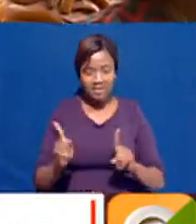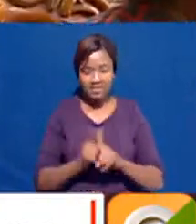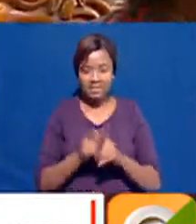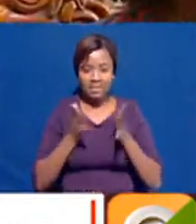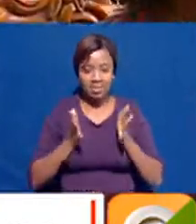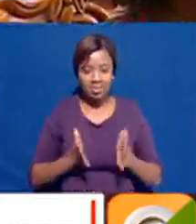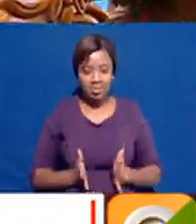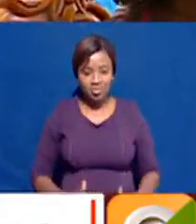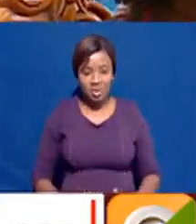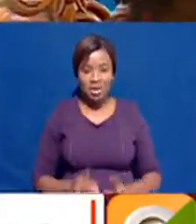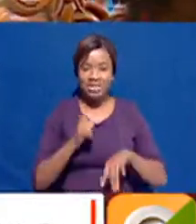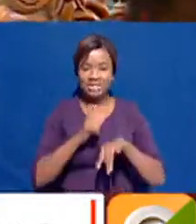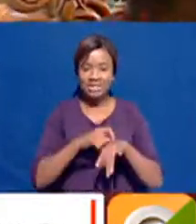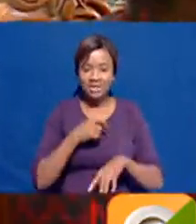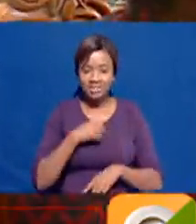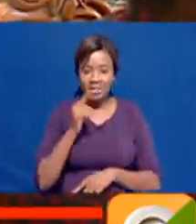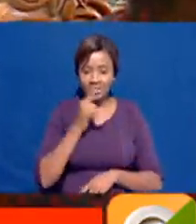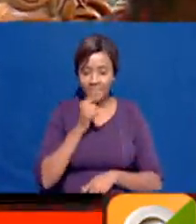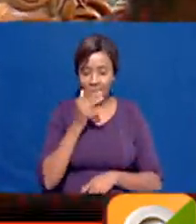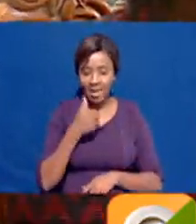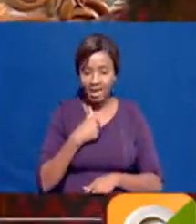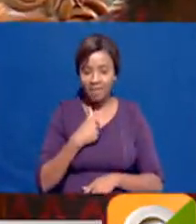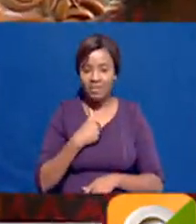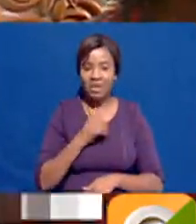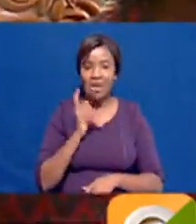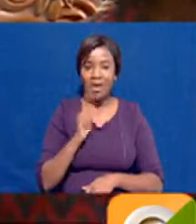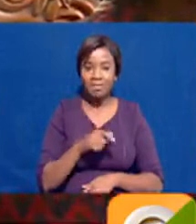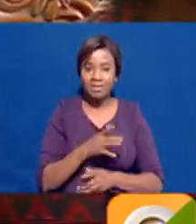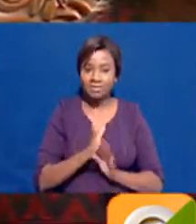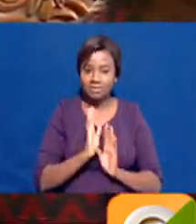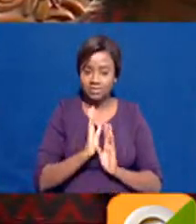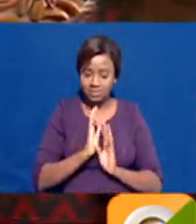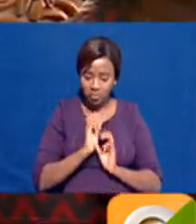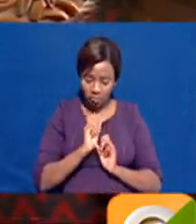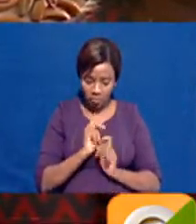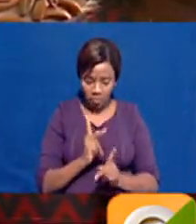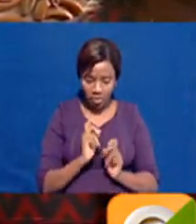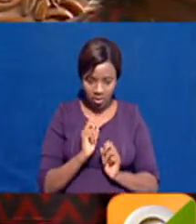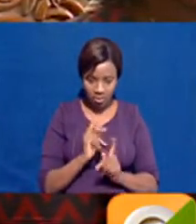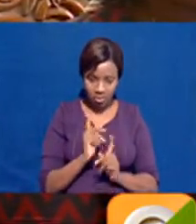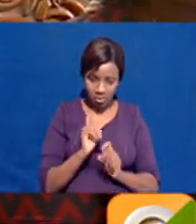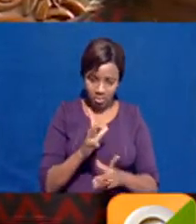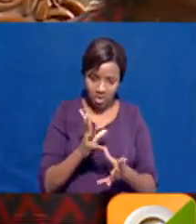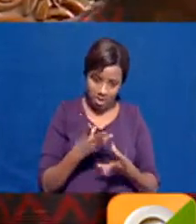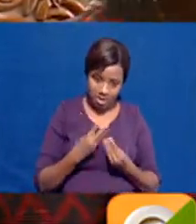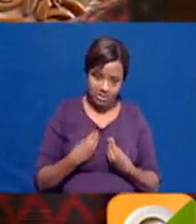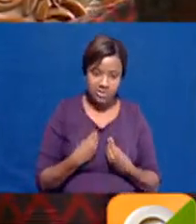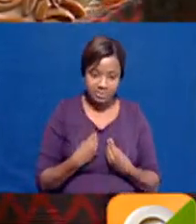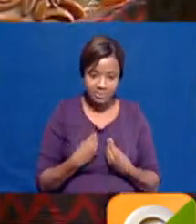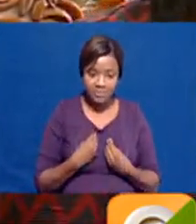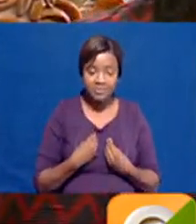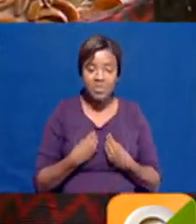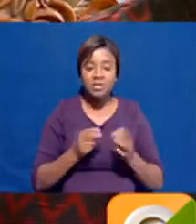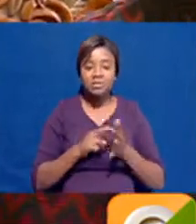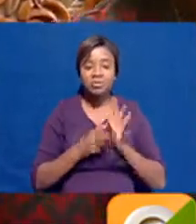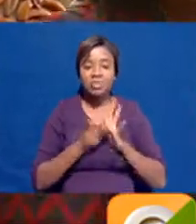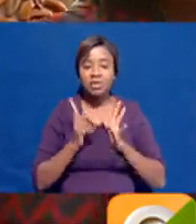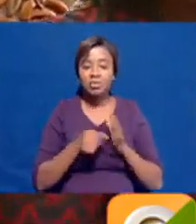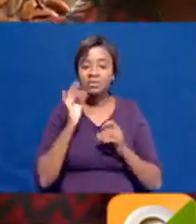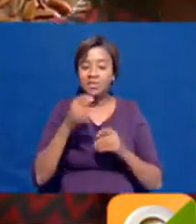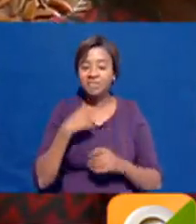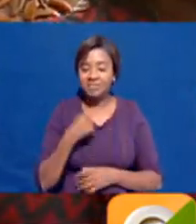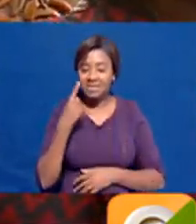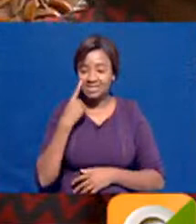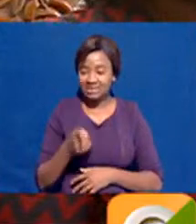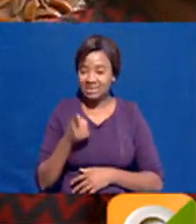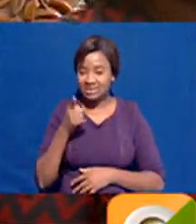threat, I have to self-preserve, like you have seen. So you cannot say that if I see this, it's